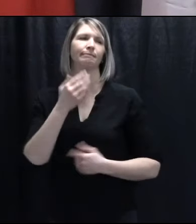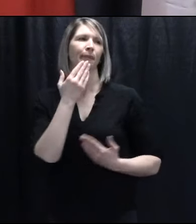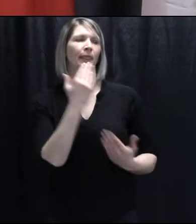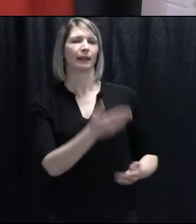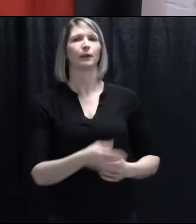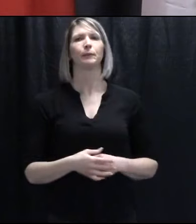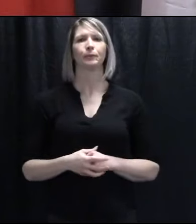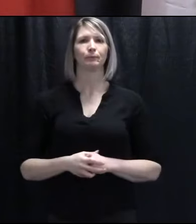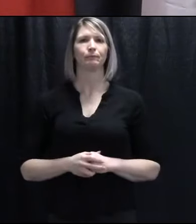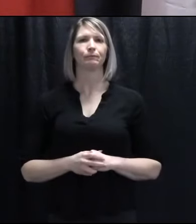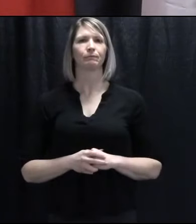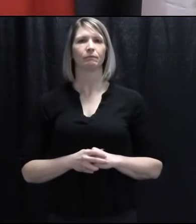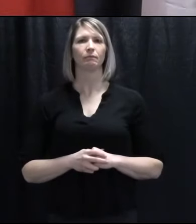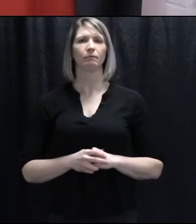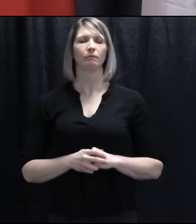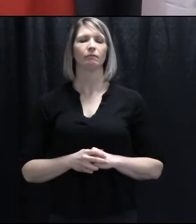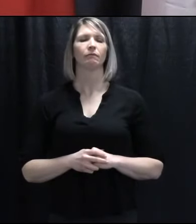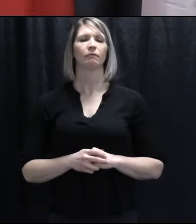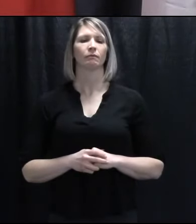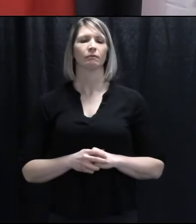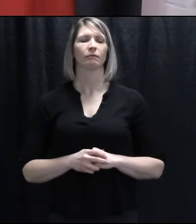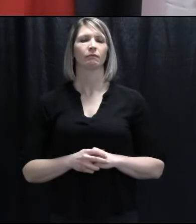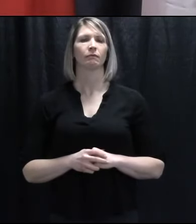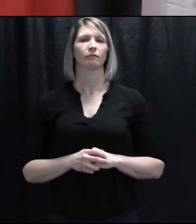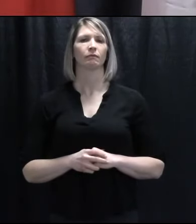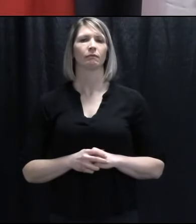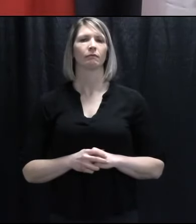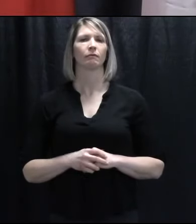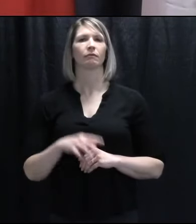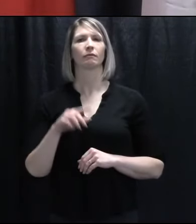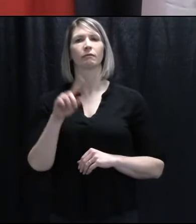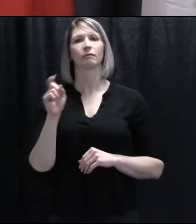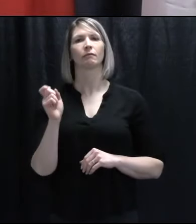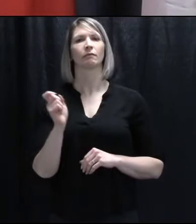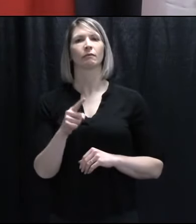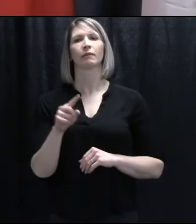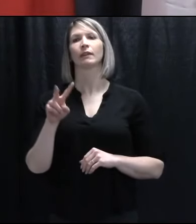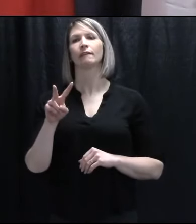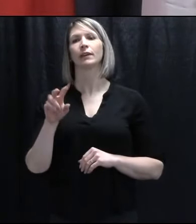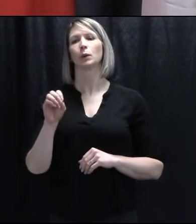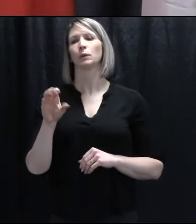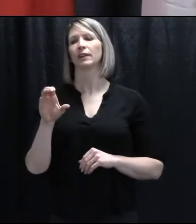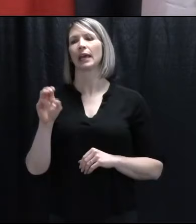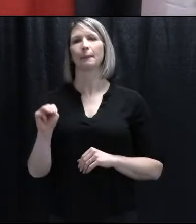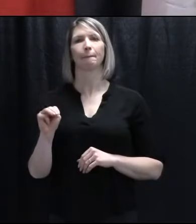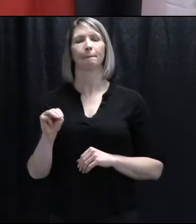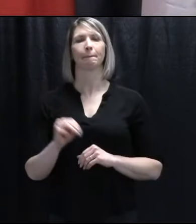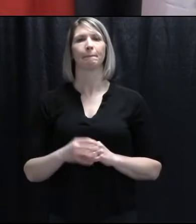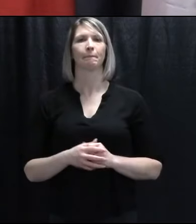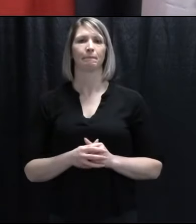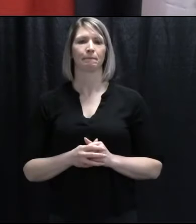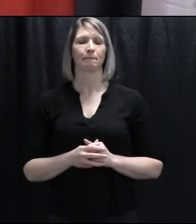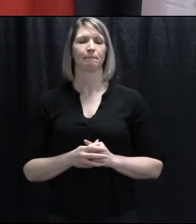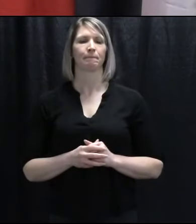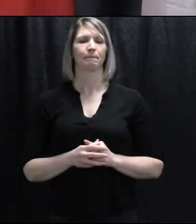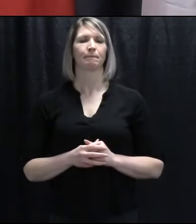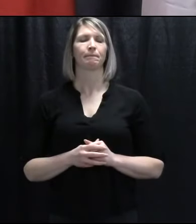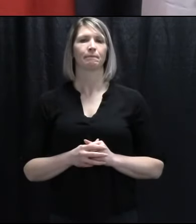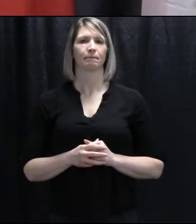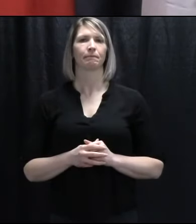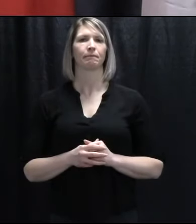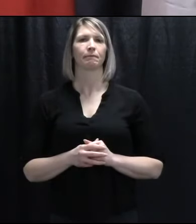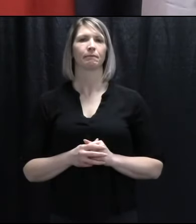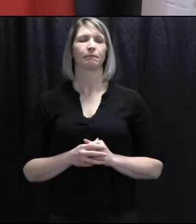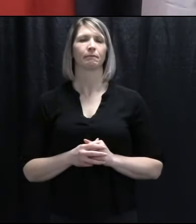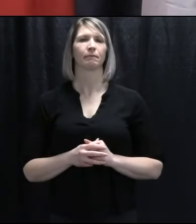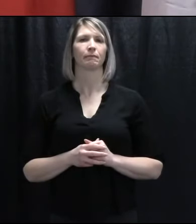you. The next question, Allison King, DOCM News. Please go ahead. Premier,